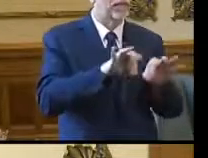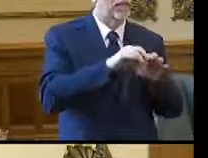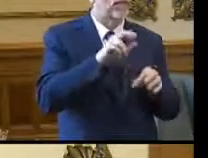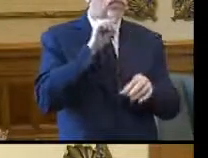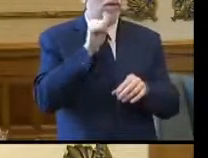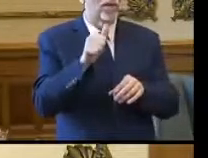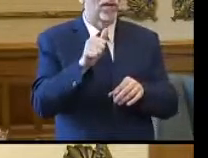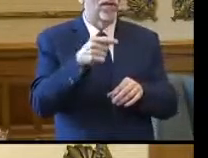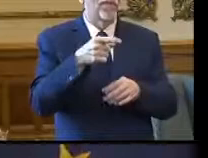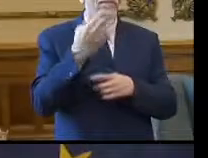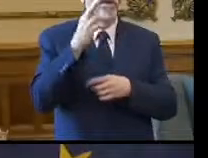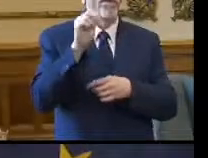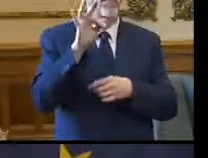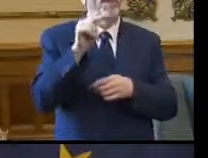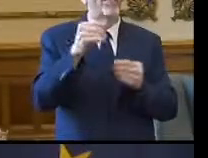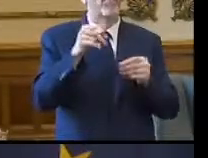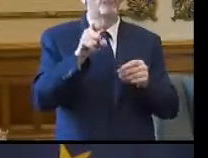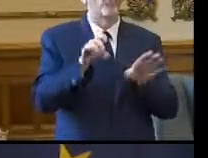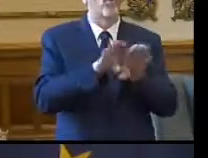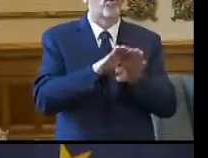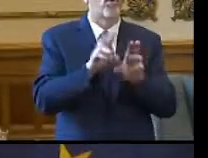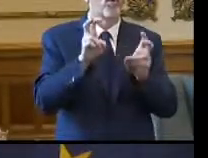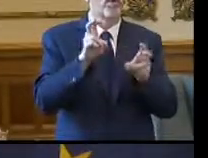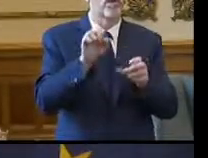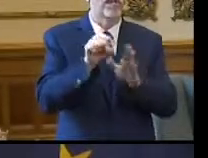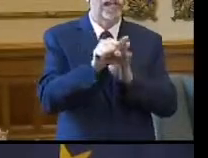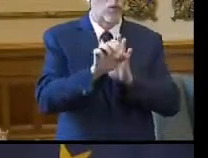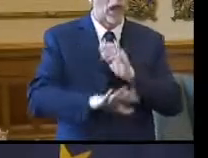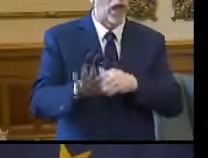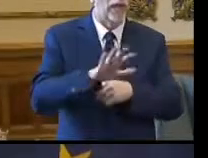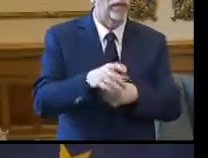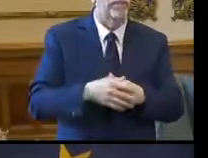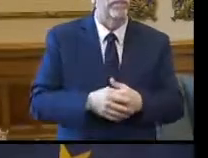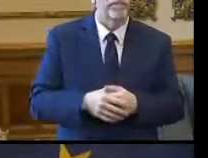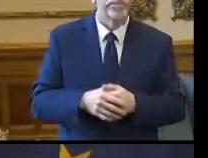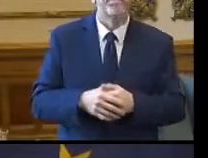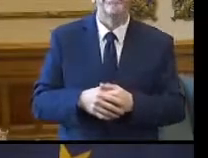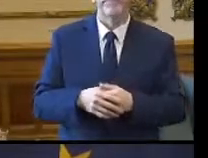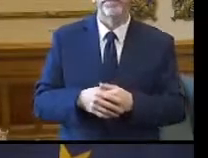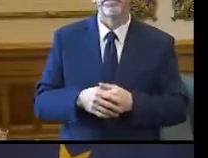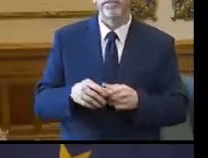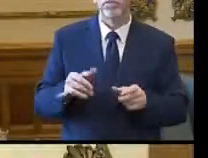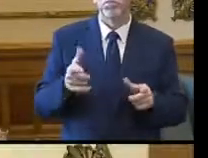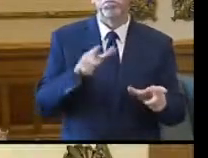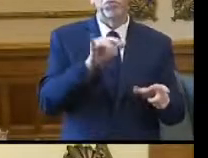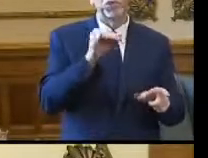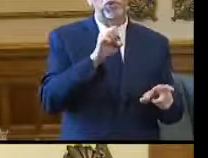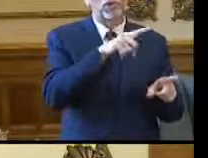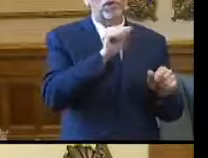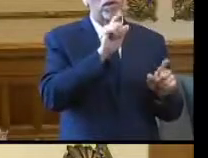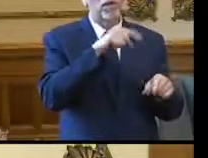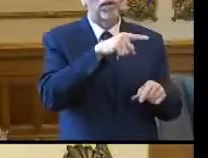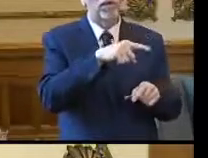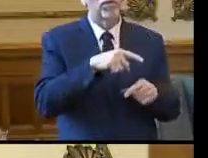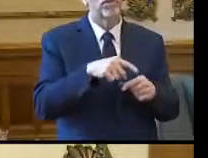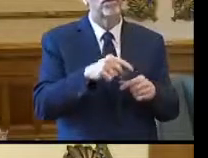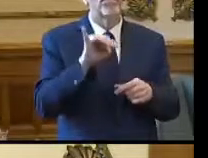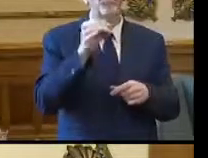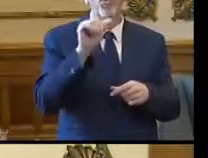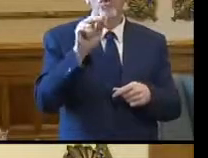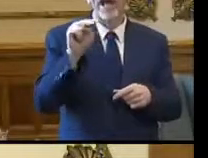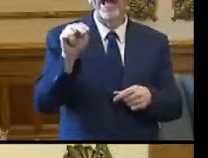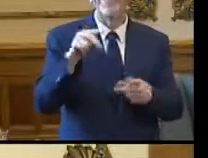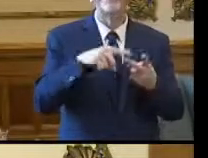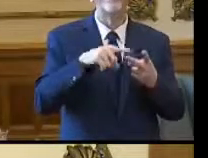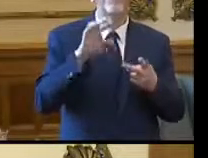non-essential, and if you think craft stores should close sort of statewide. Yes. Joe, you want to talk about Joann's Fabrics and